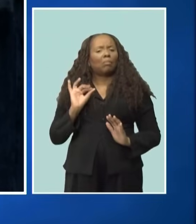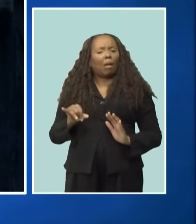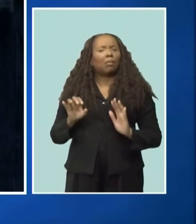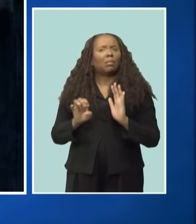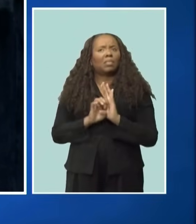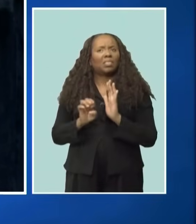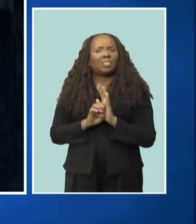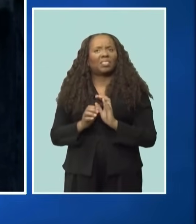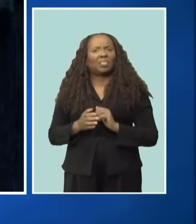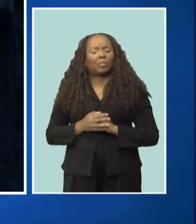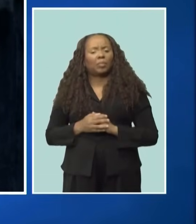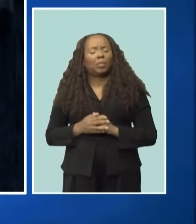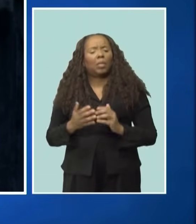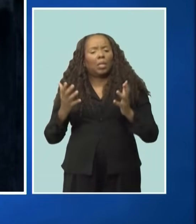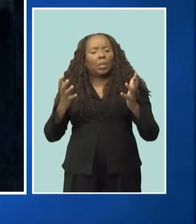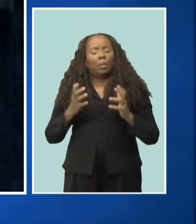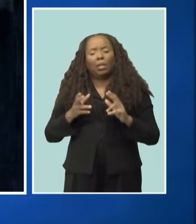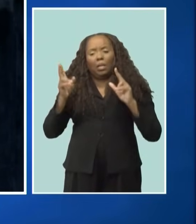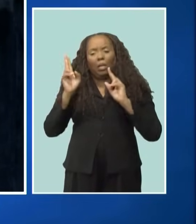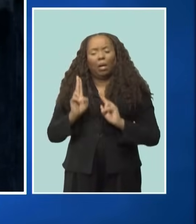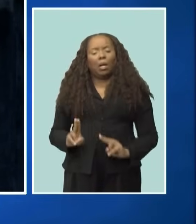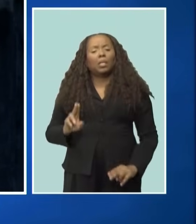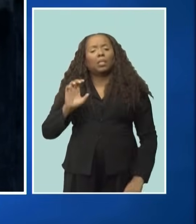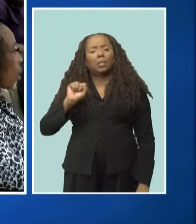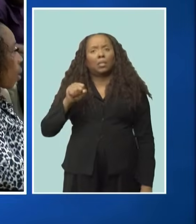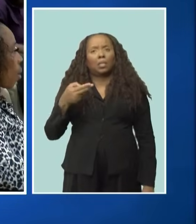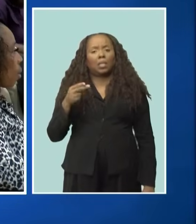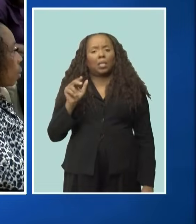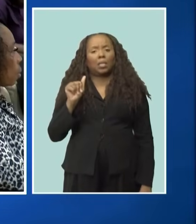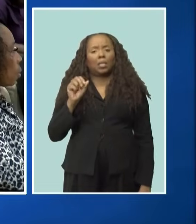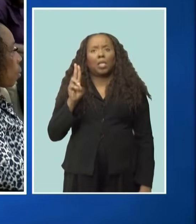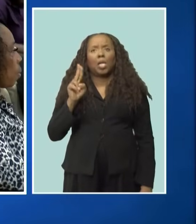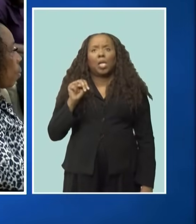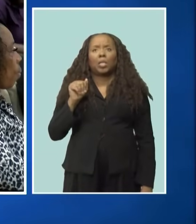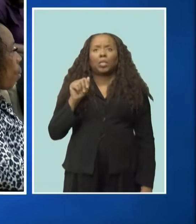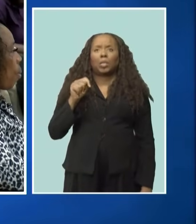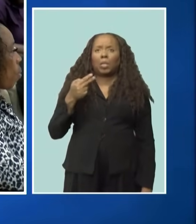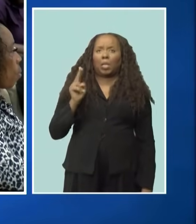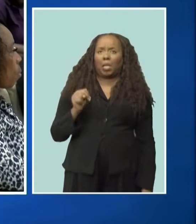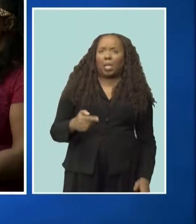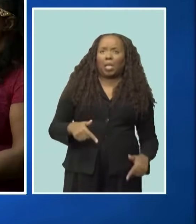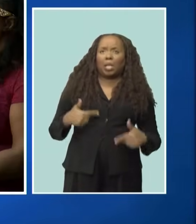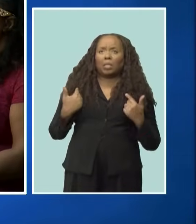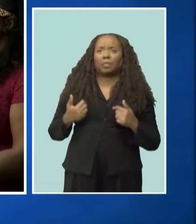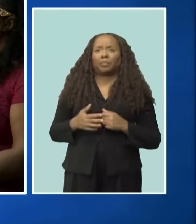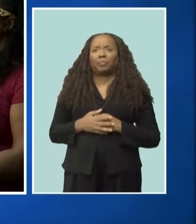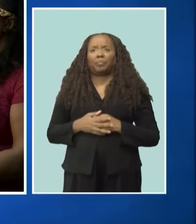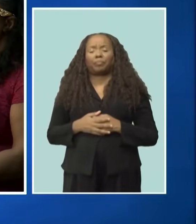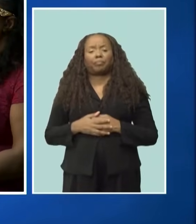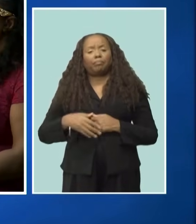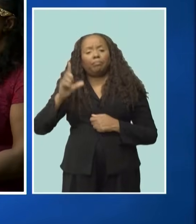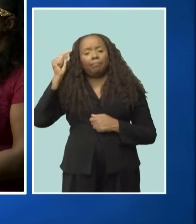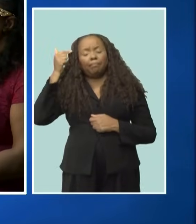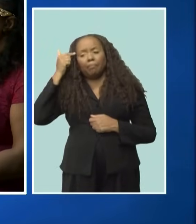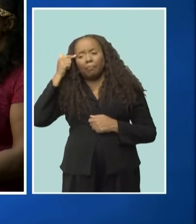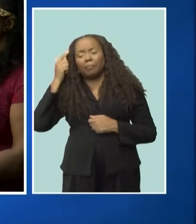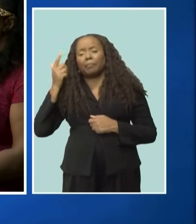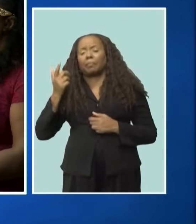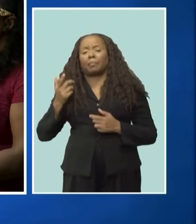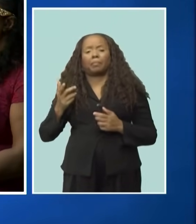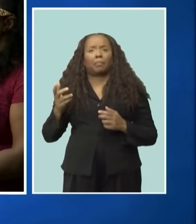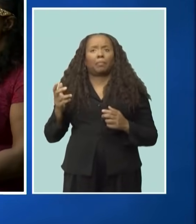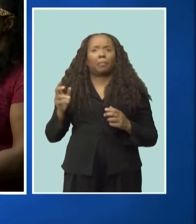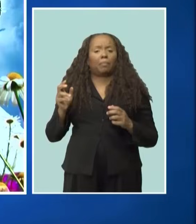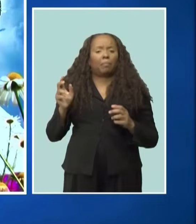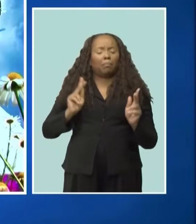honor Jonathan's life and all who went before him. Members of the cabinet joined Jonathan's family and friends during an emotional and moving